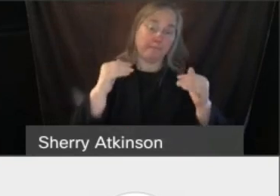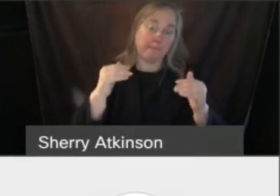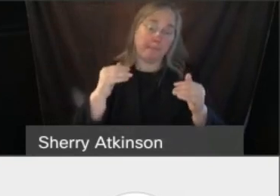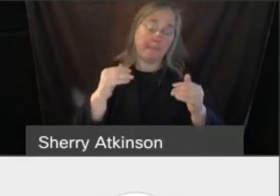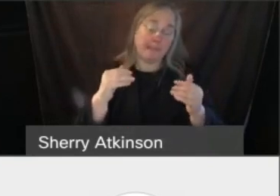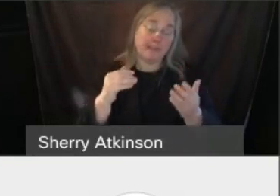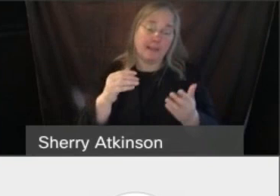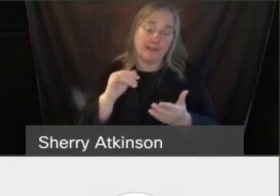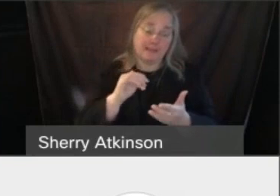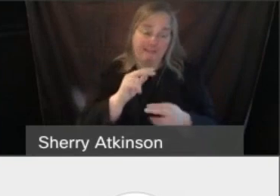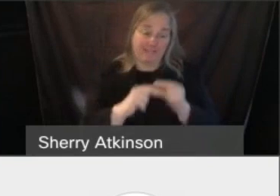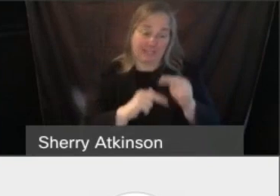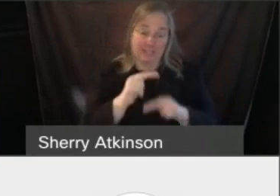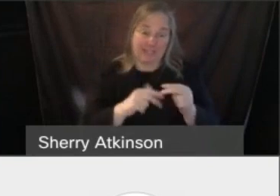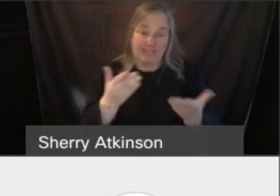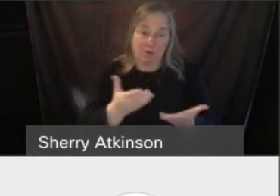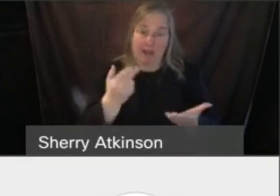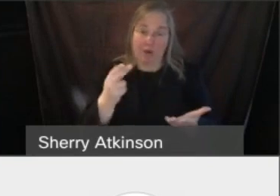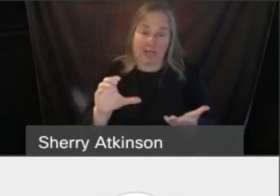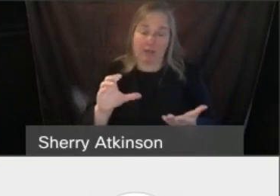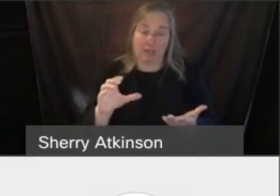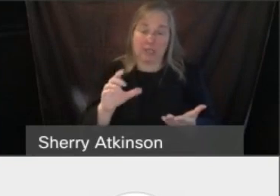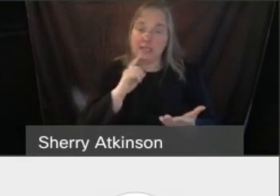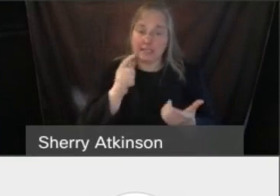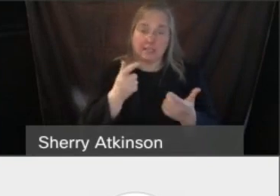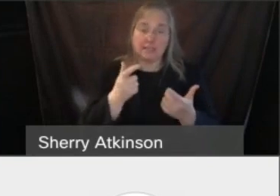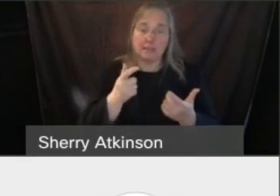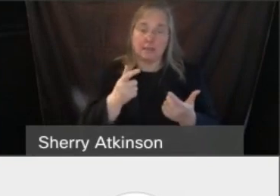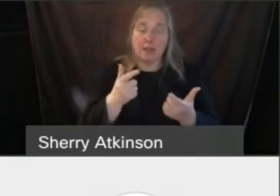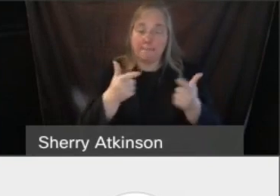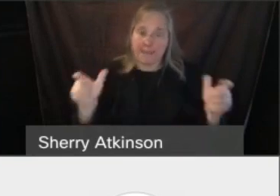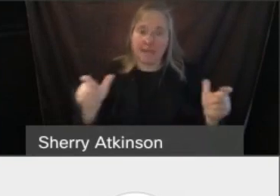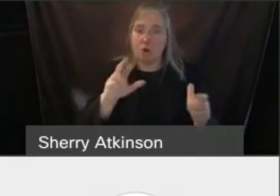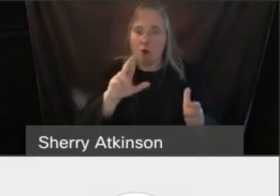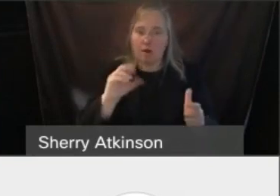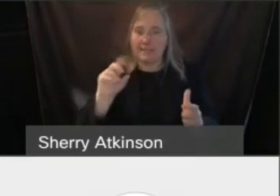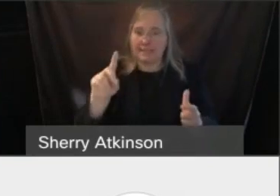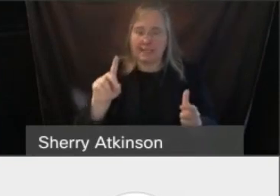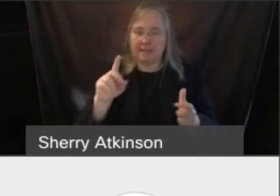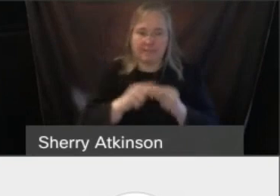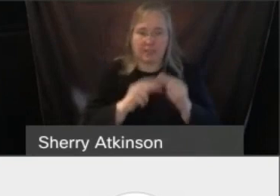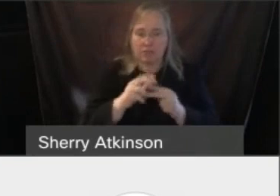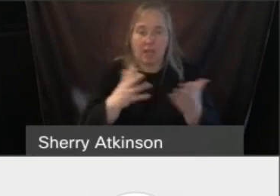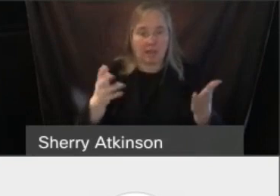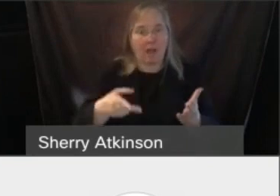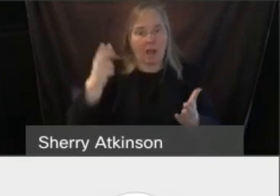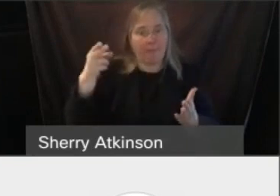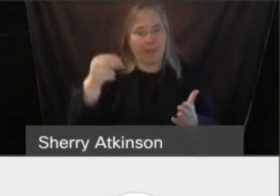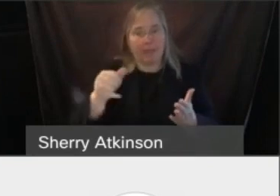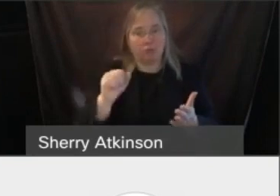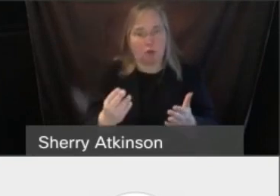the facility here in Howard County is a major R&D facility as well. A lot of high-paying jobs and a